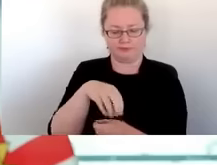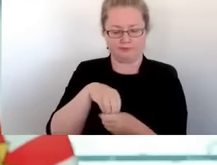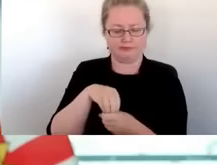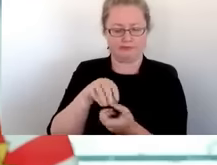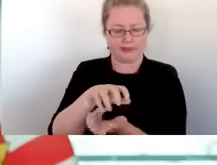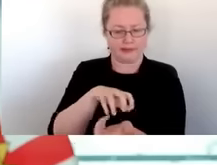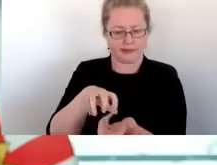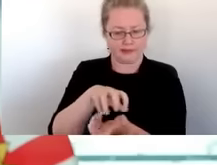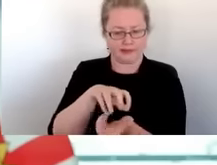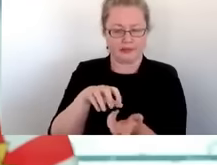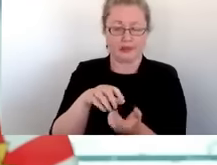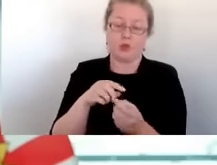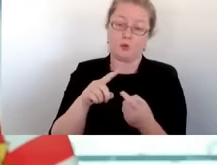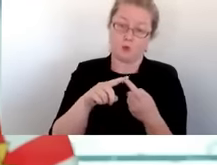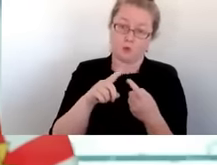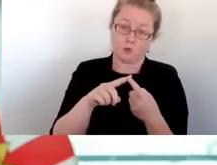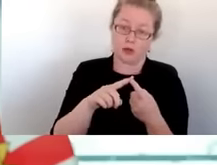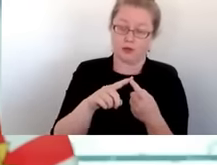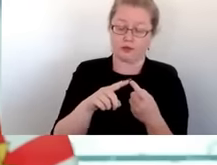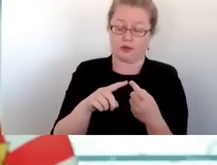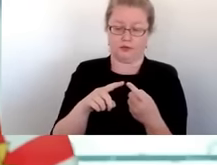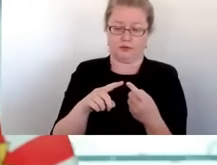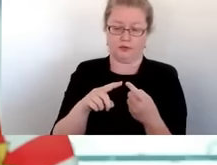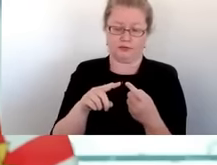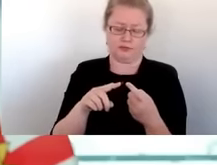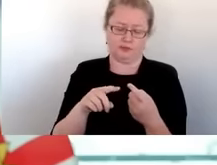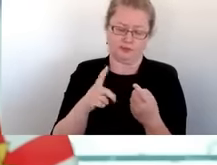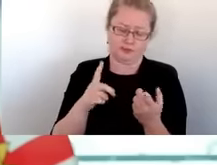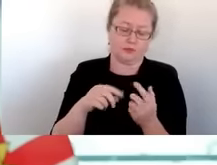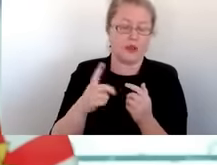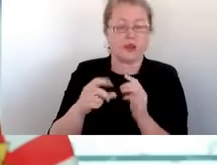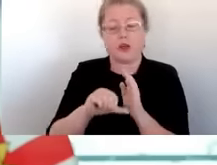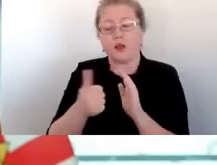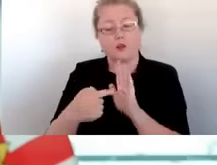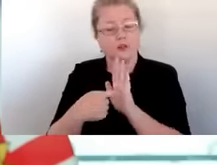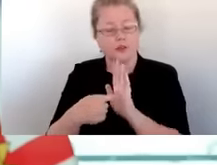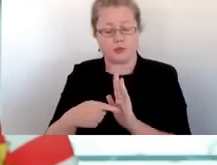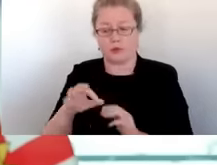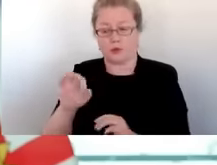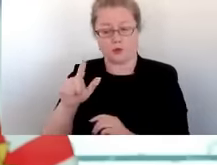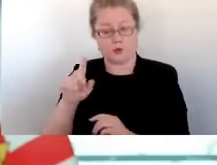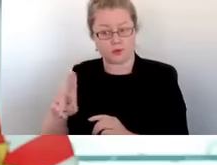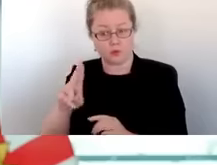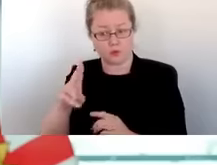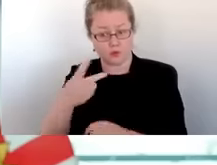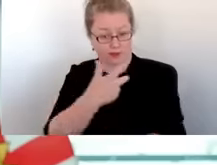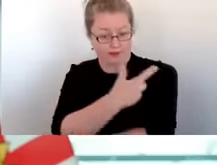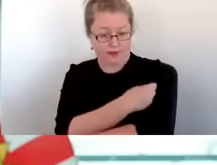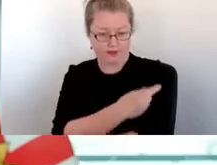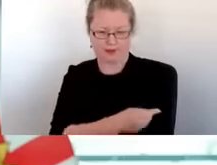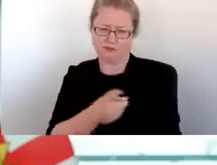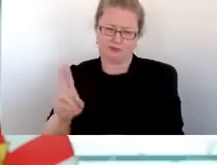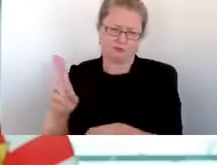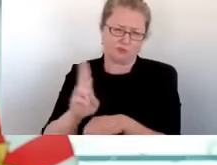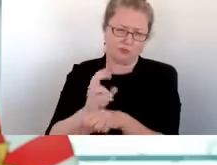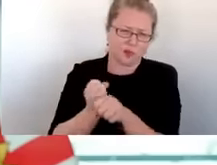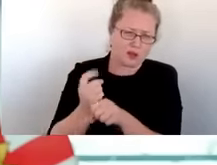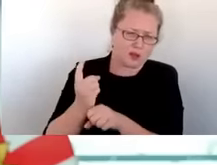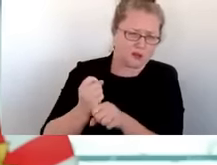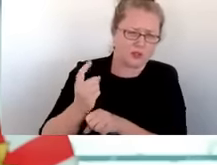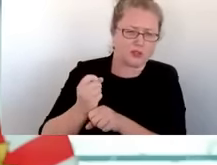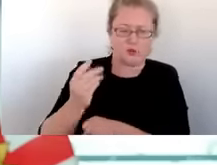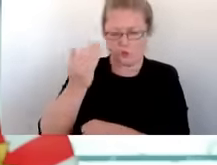most common one that people probably know very well are influenza vaccines, and influenza vaccines have 3 or 4 different strains